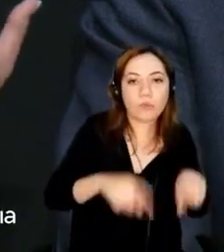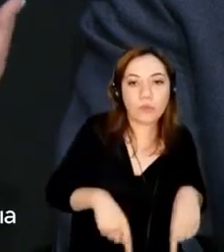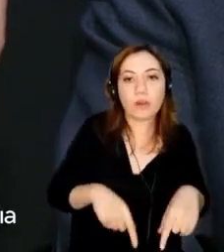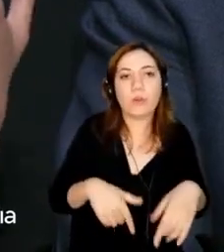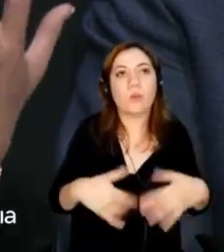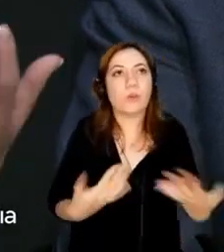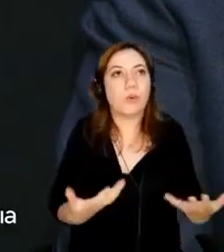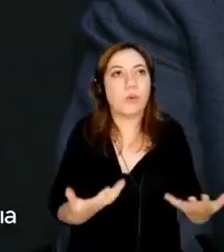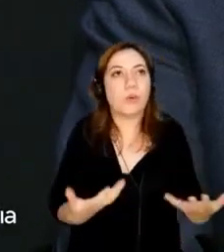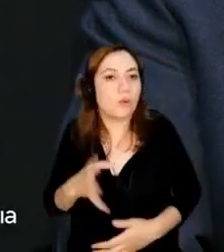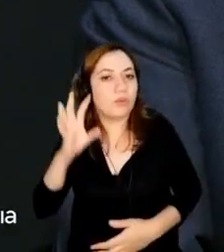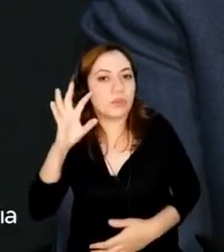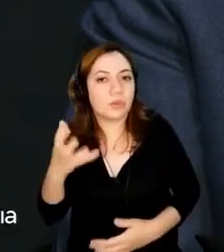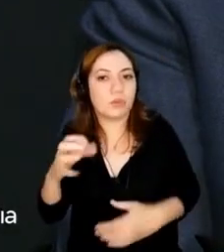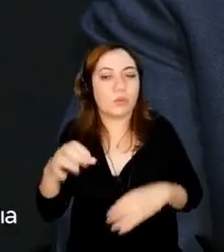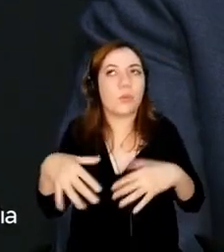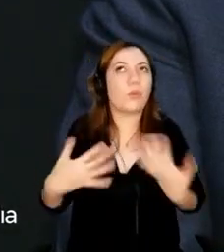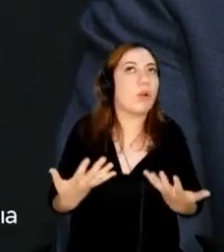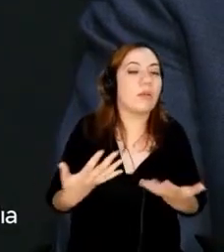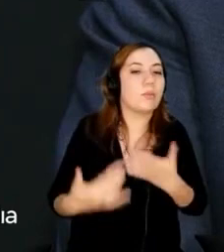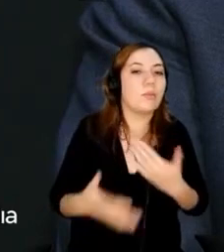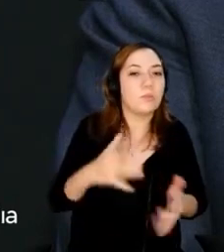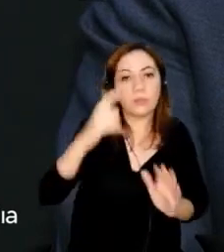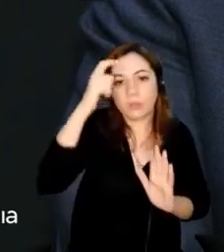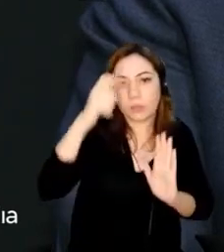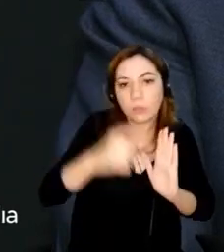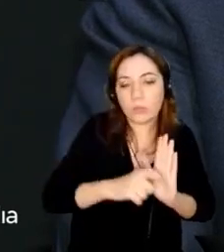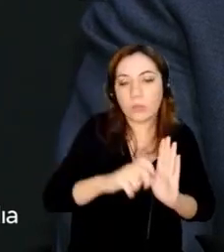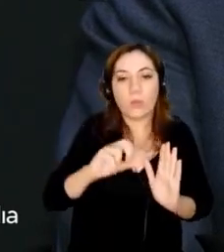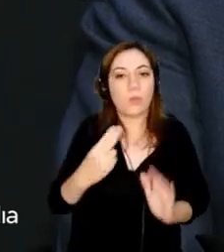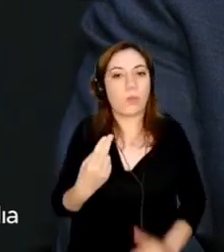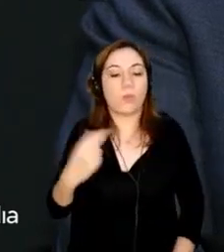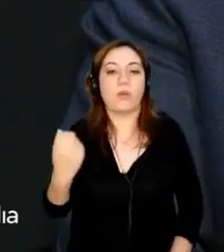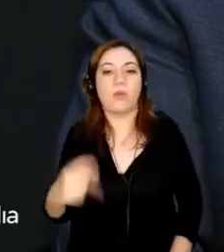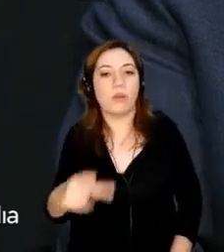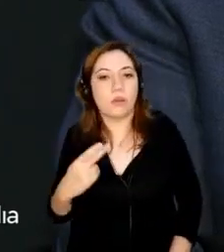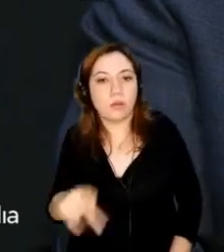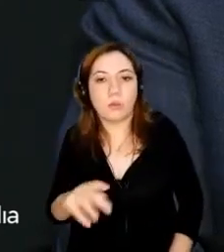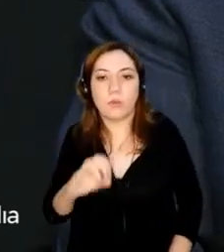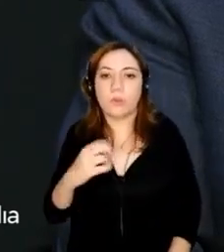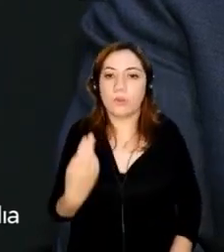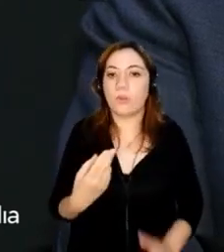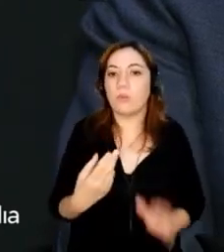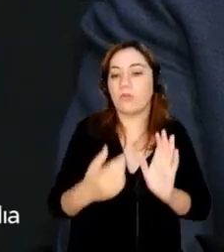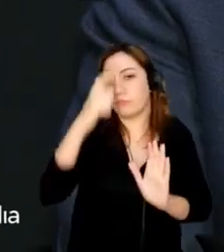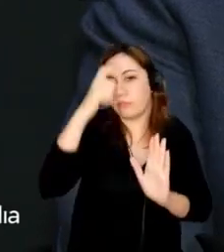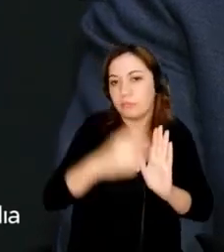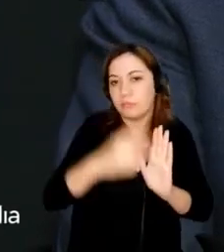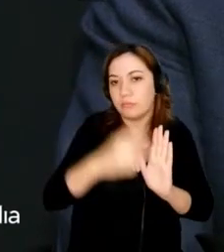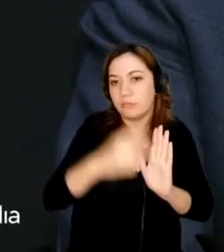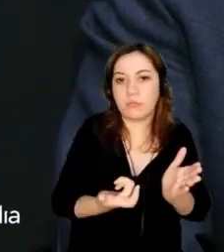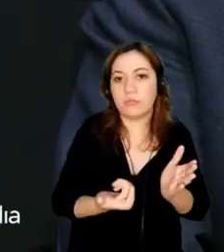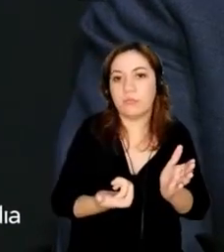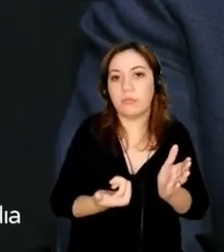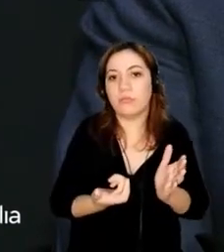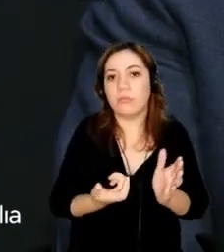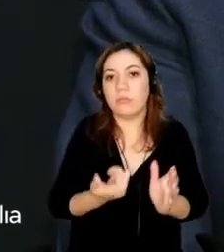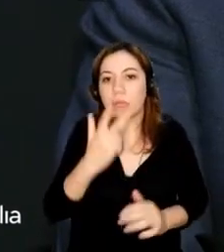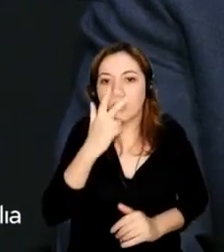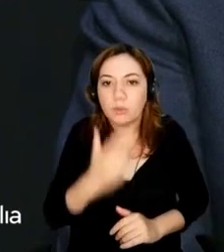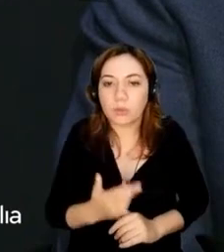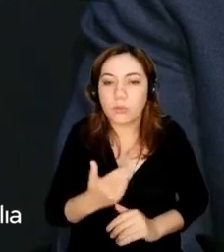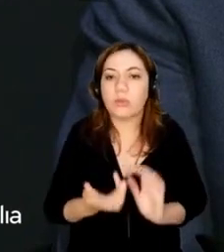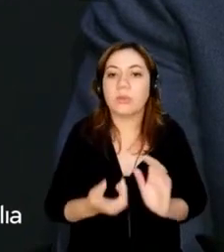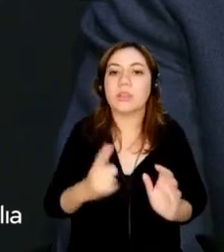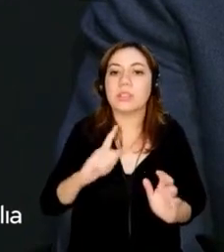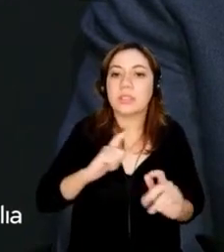the automation, or traditional generative AI, whatever the solution is, we can really articulate the true time savings or